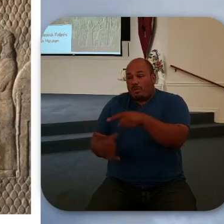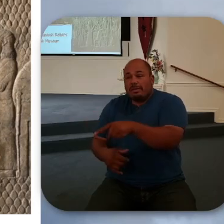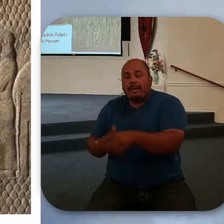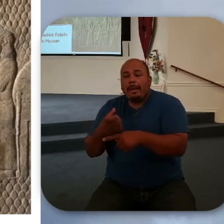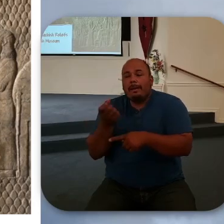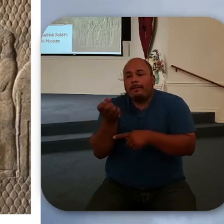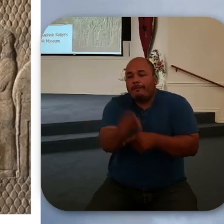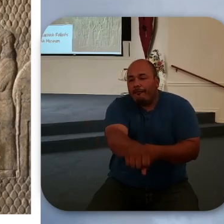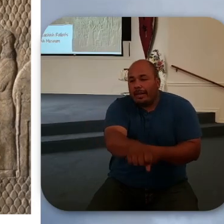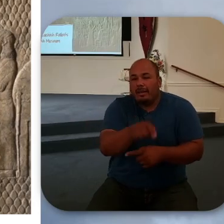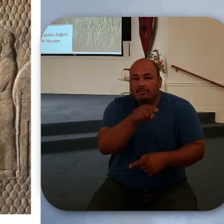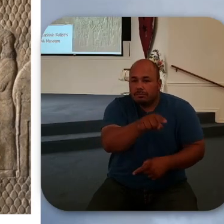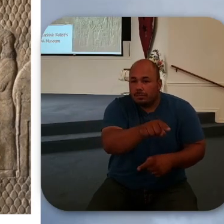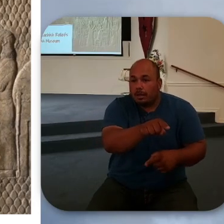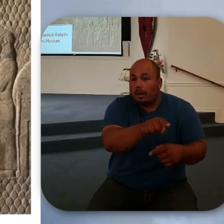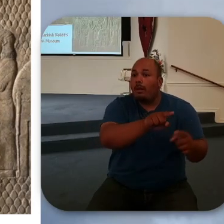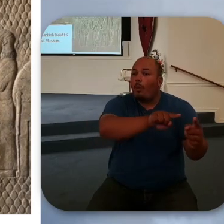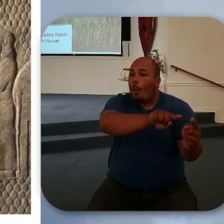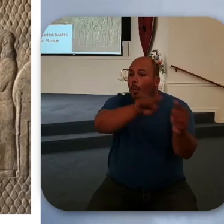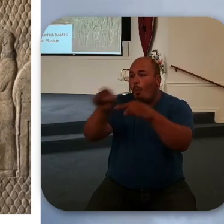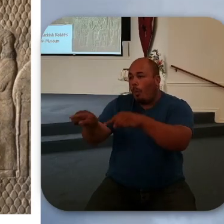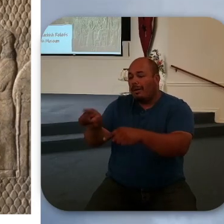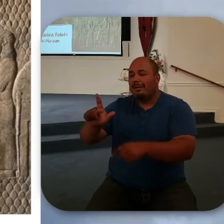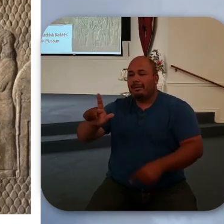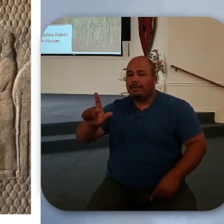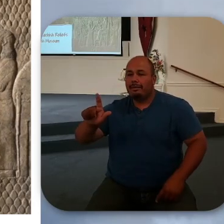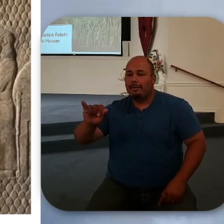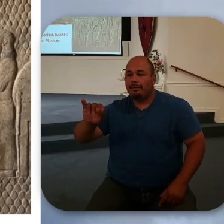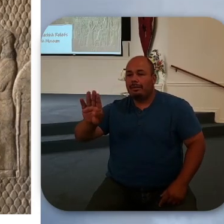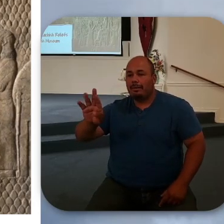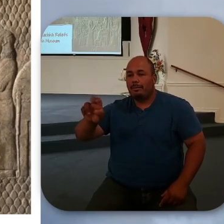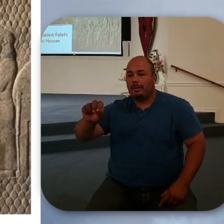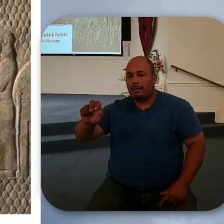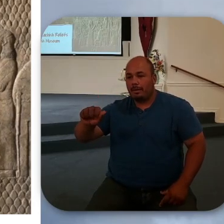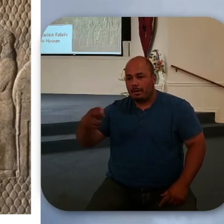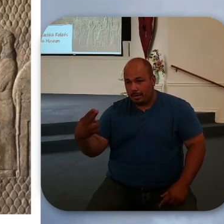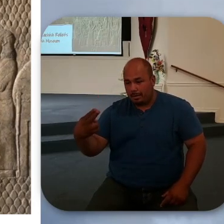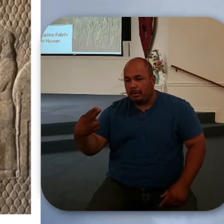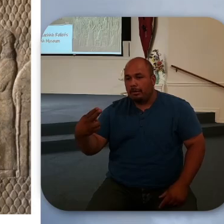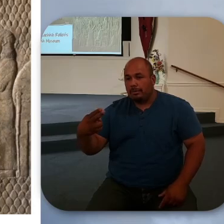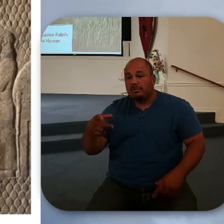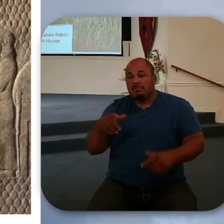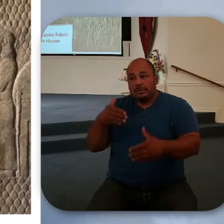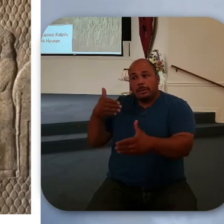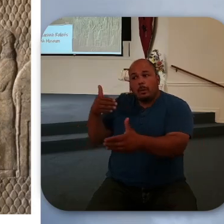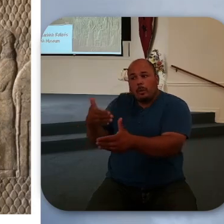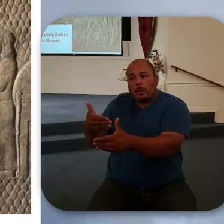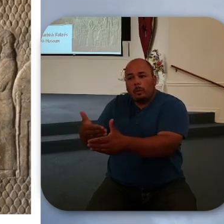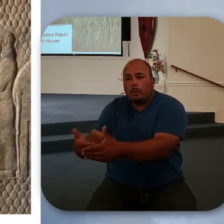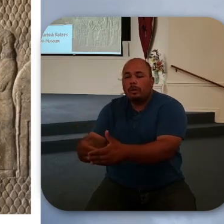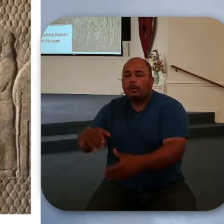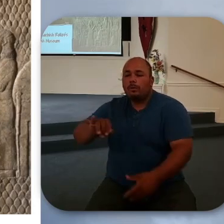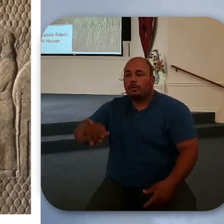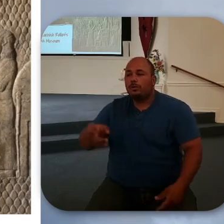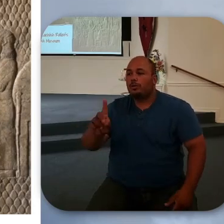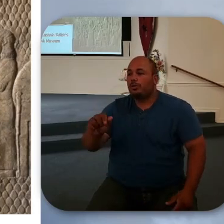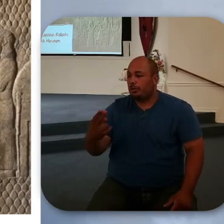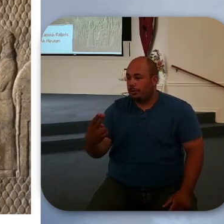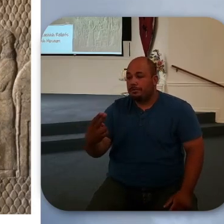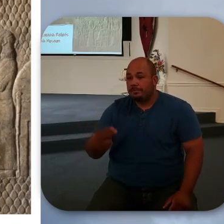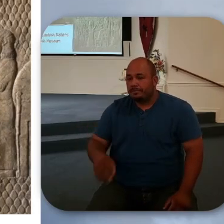Libnah. He's working his way toward Jerusalem, and he's getting close. Hezekiah had prayed, and God had answered,